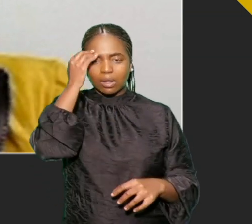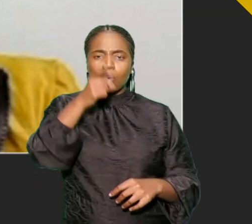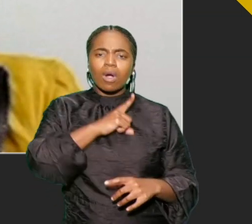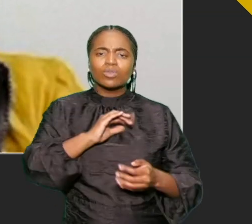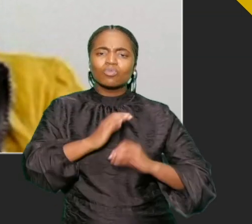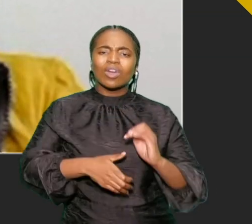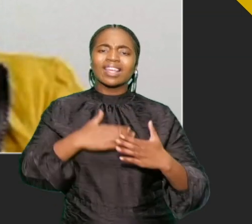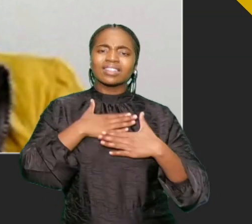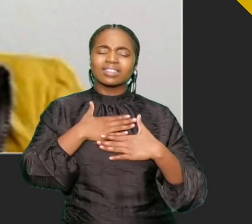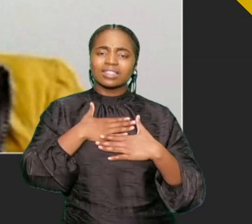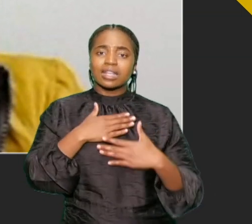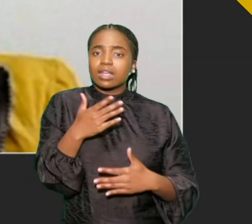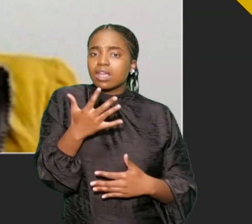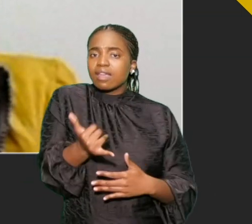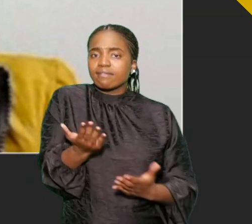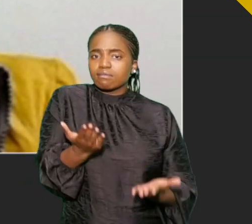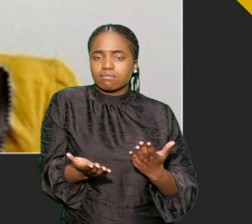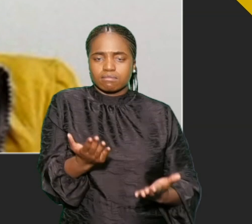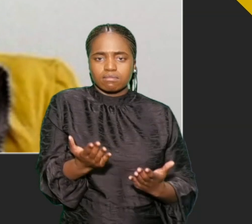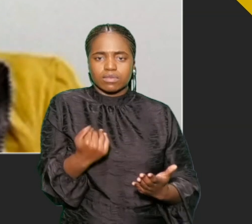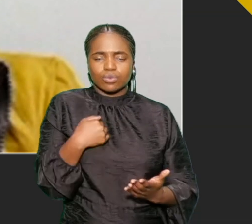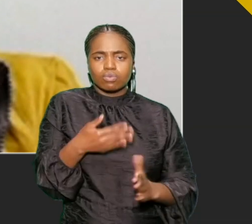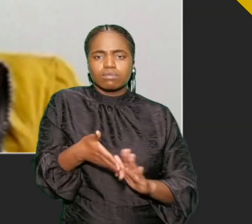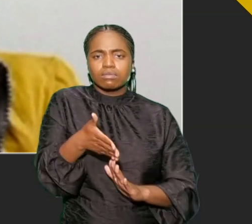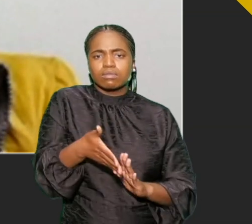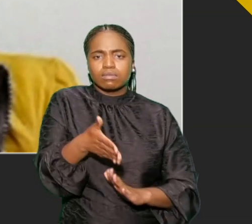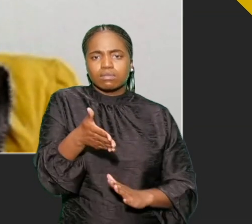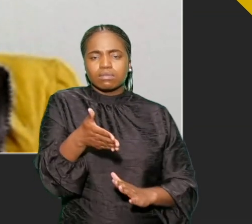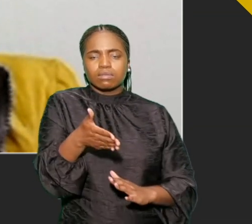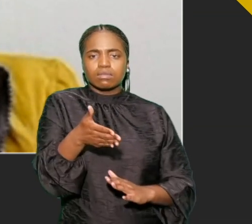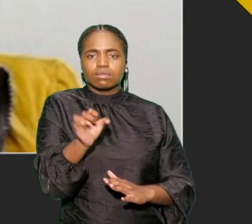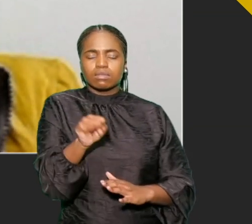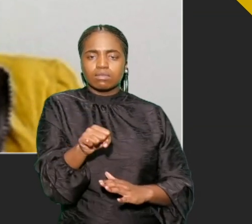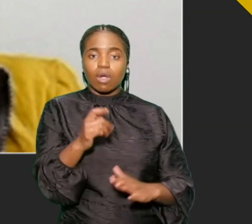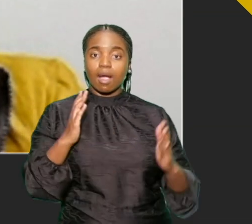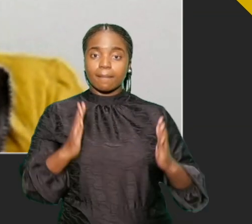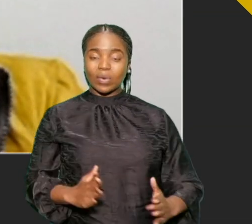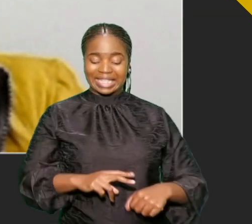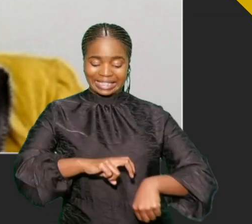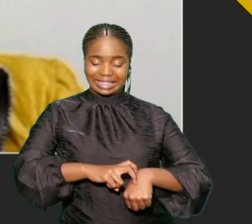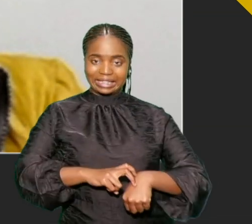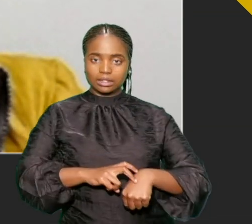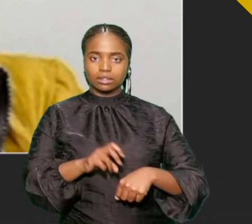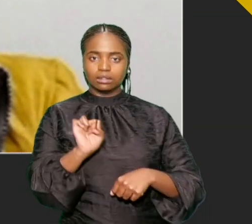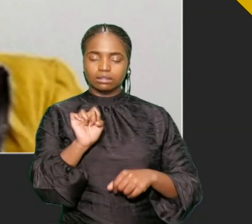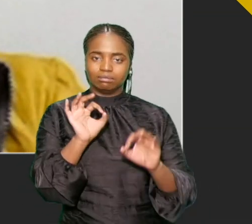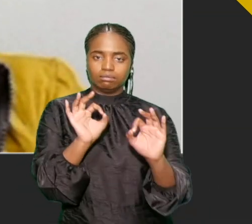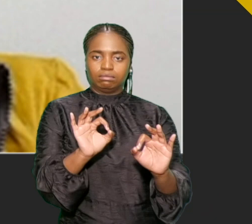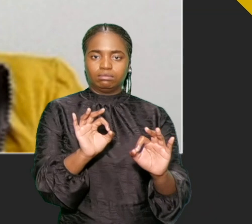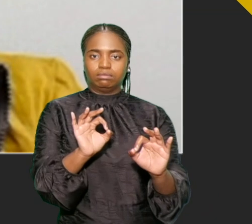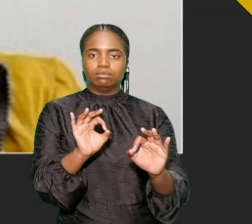protect us. Or if you are going through a crisis, your body needs to respond